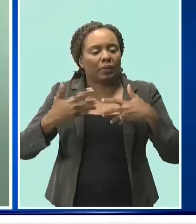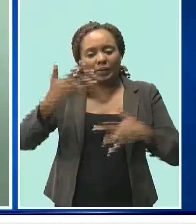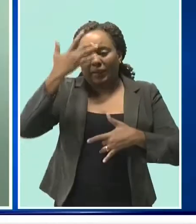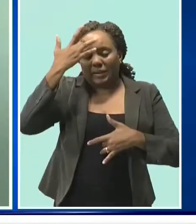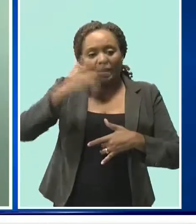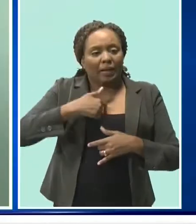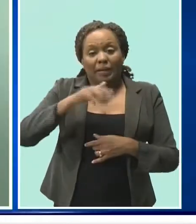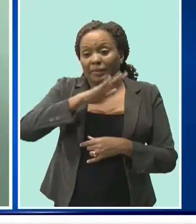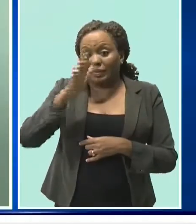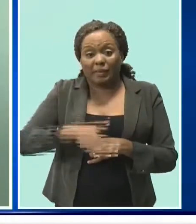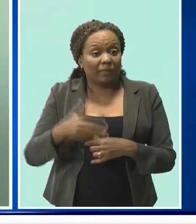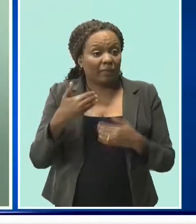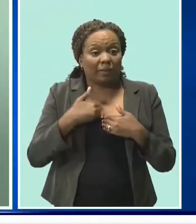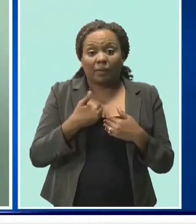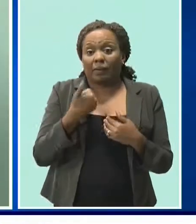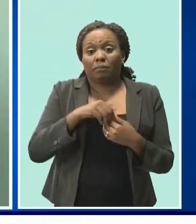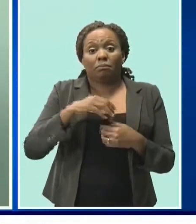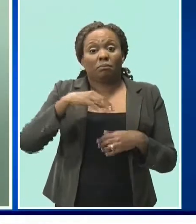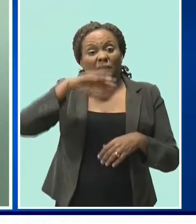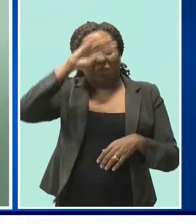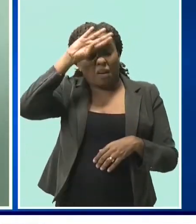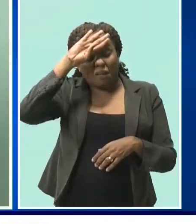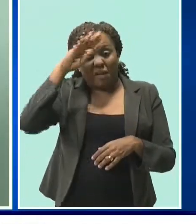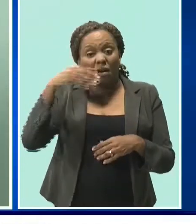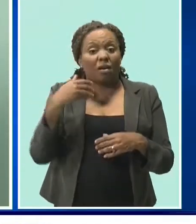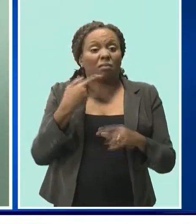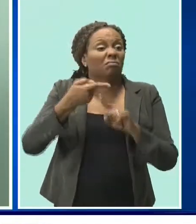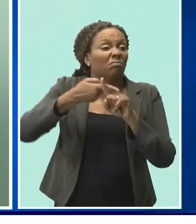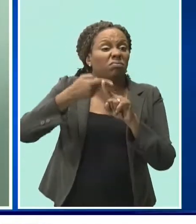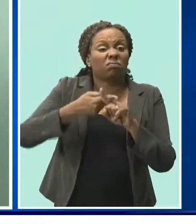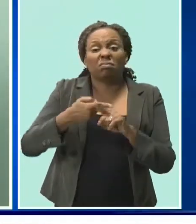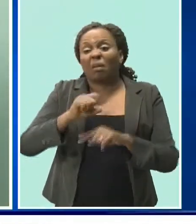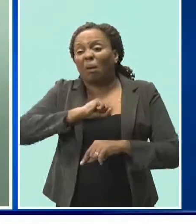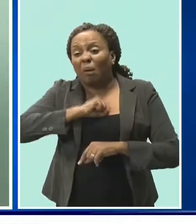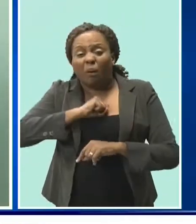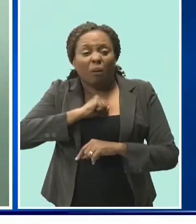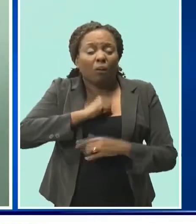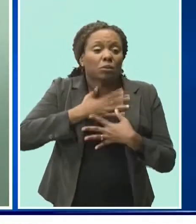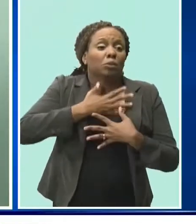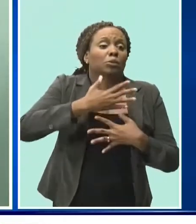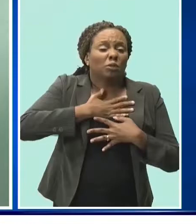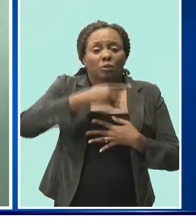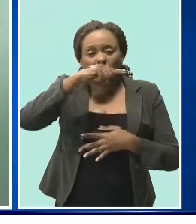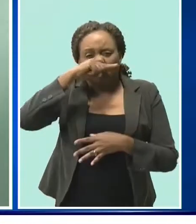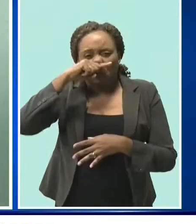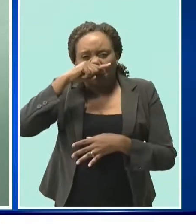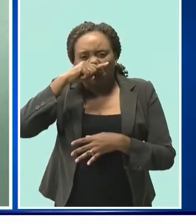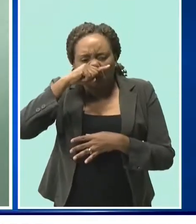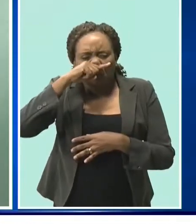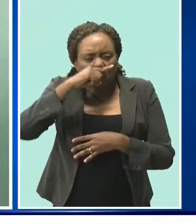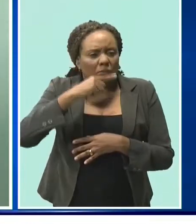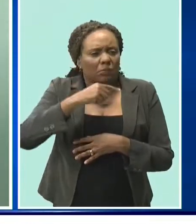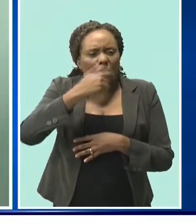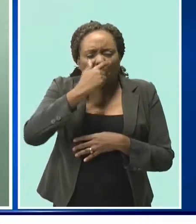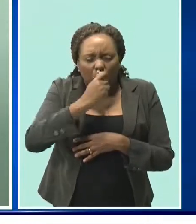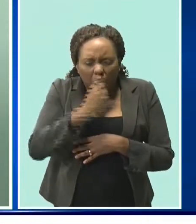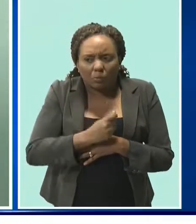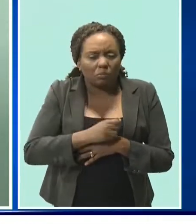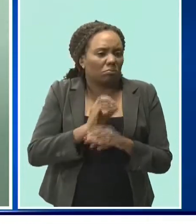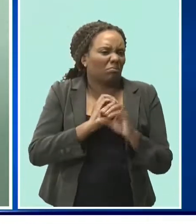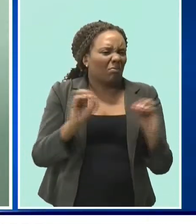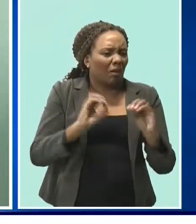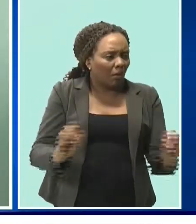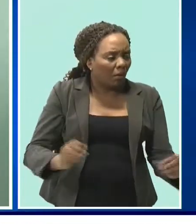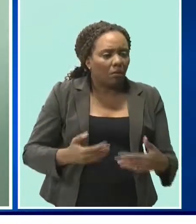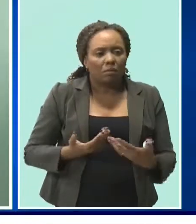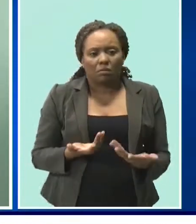had any visible symptoms at all. No coughing, no sneezing, no runny nose. I never had